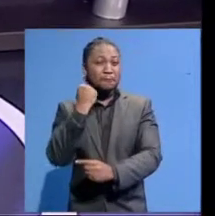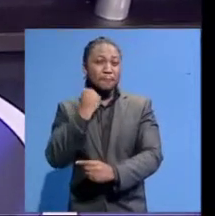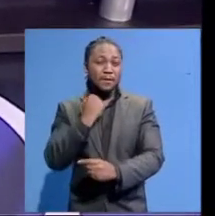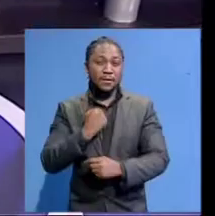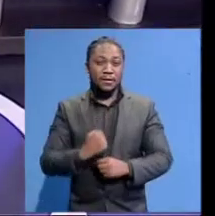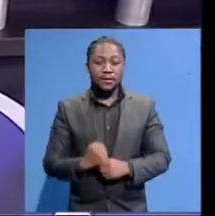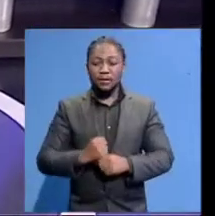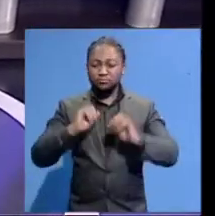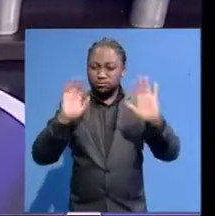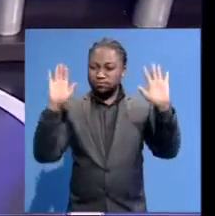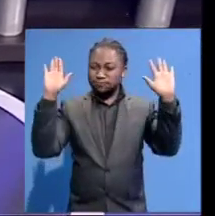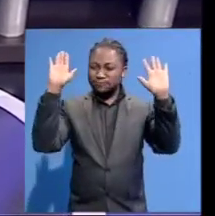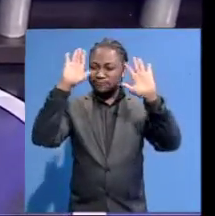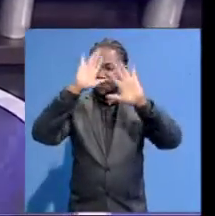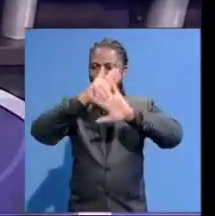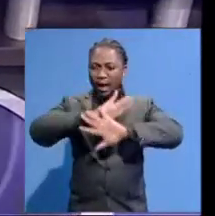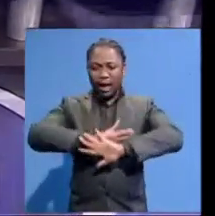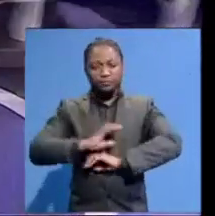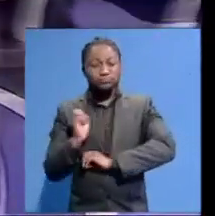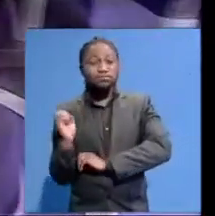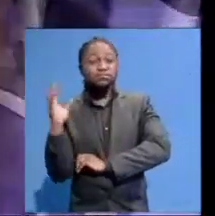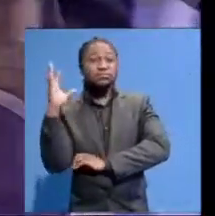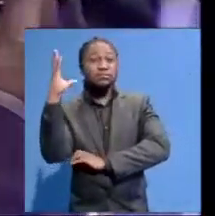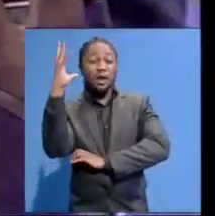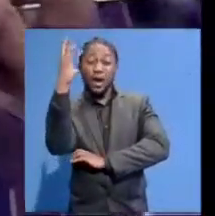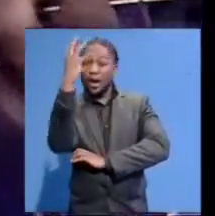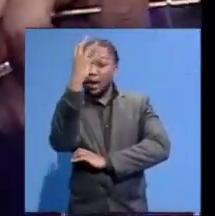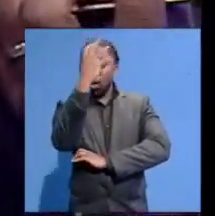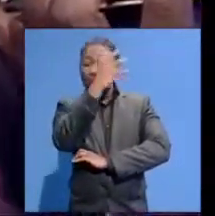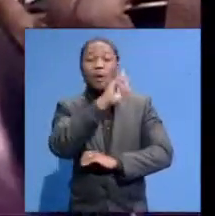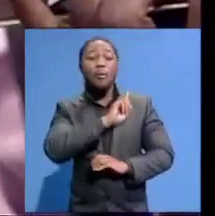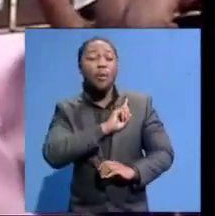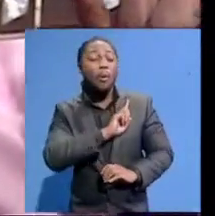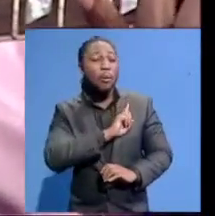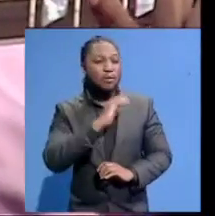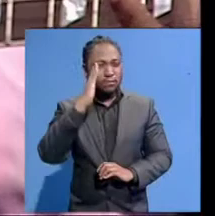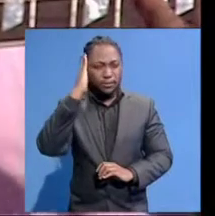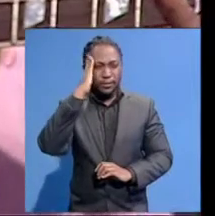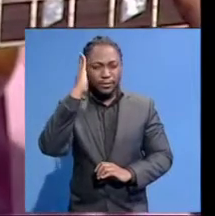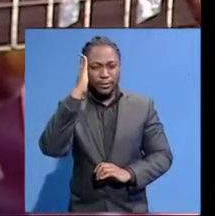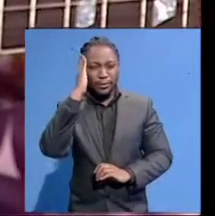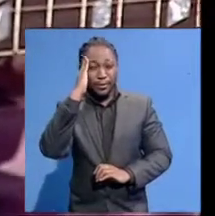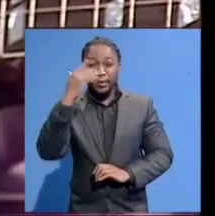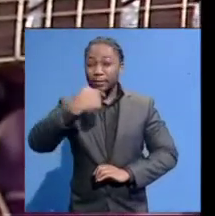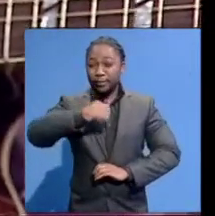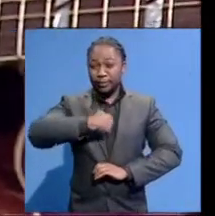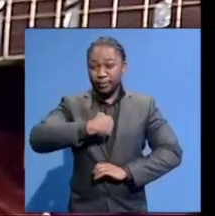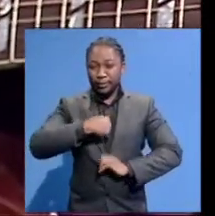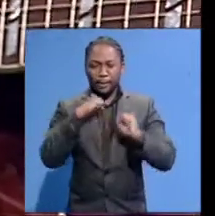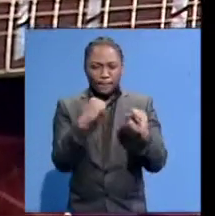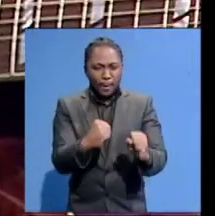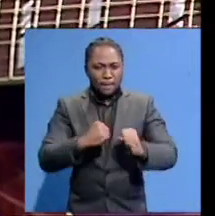through night and day, 'cause I know I just can't stay